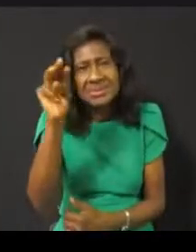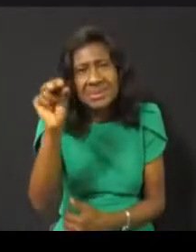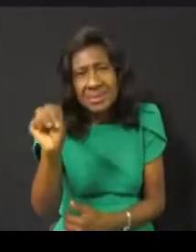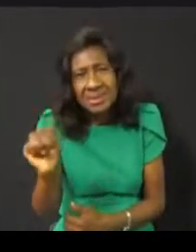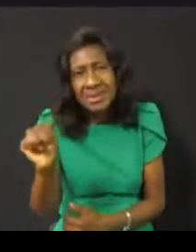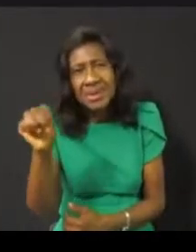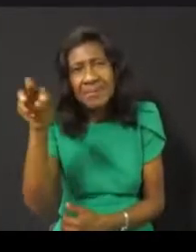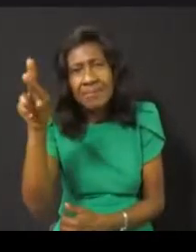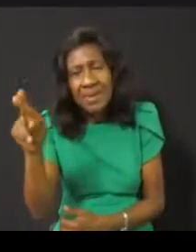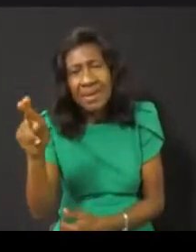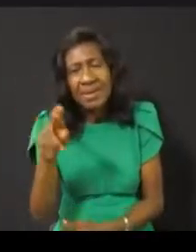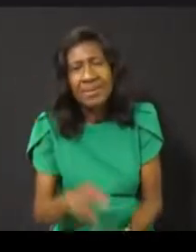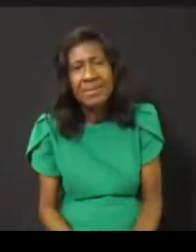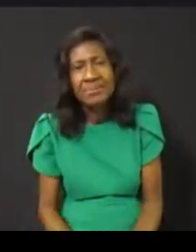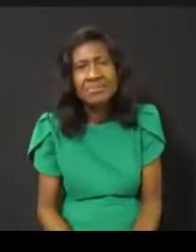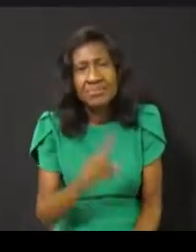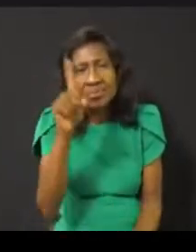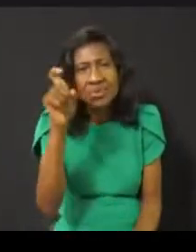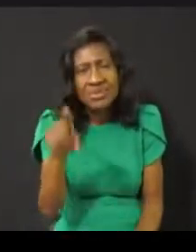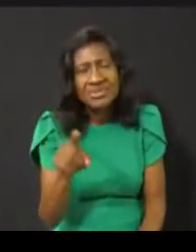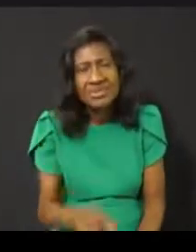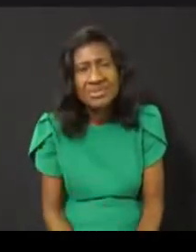Cummings?